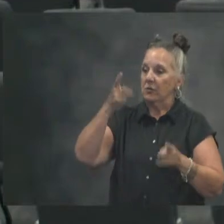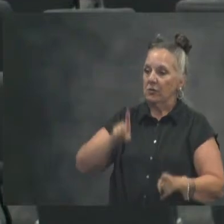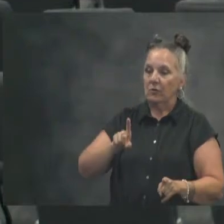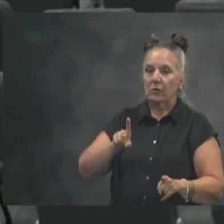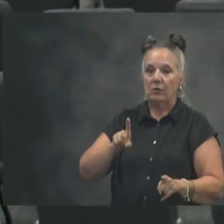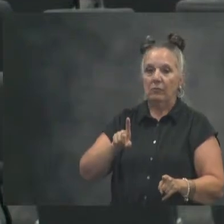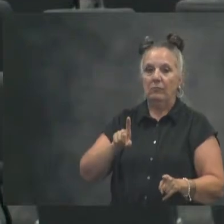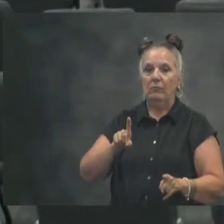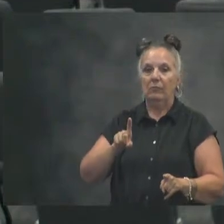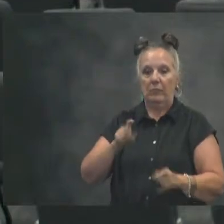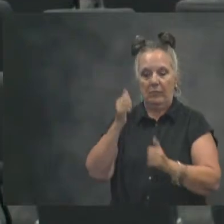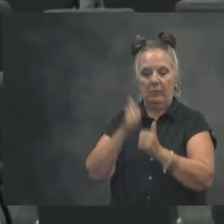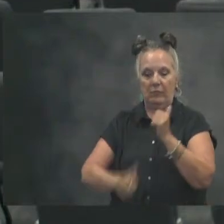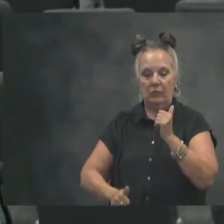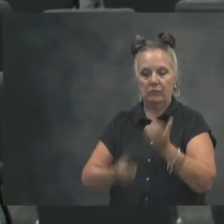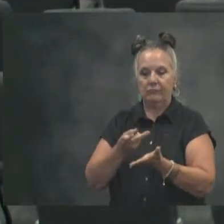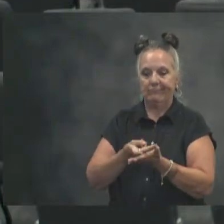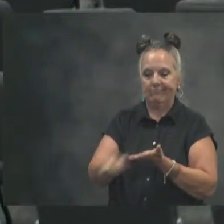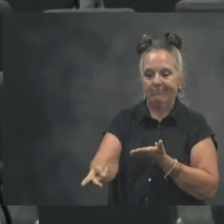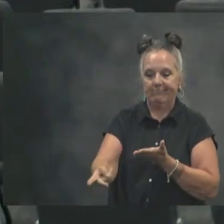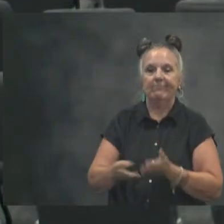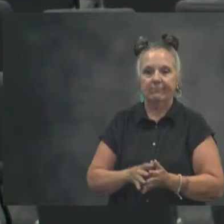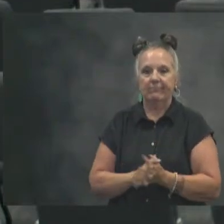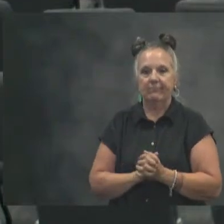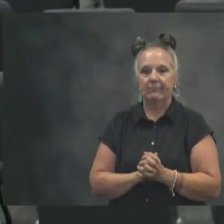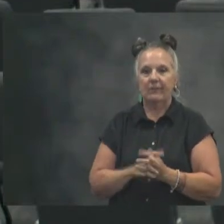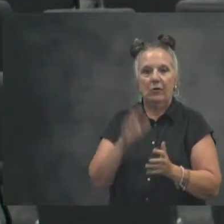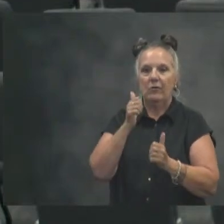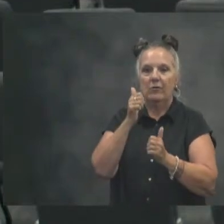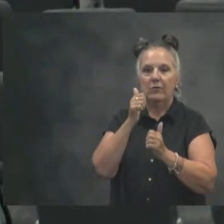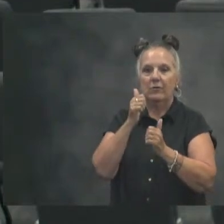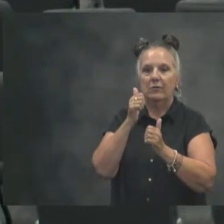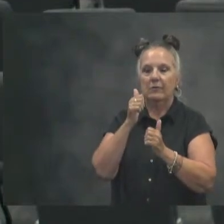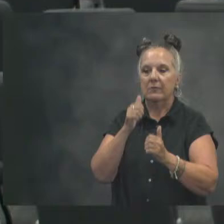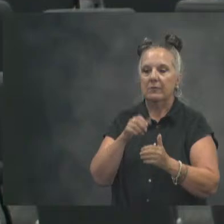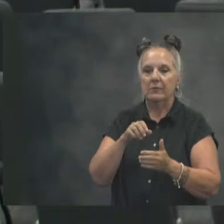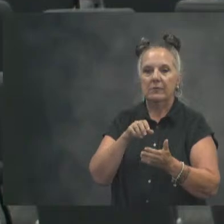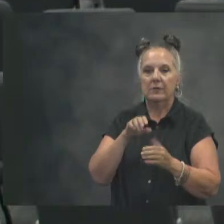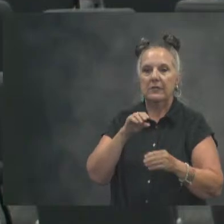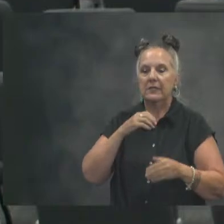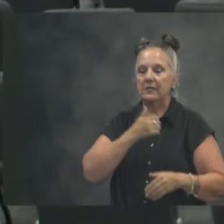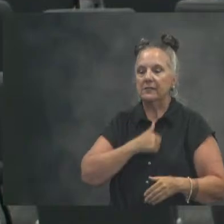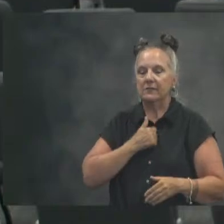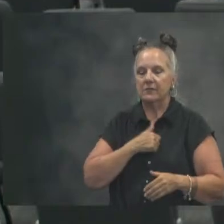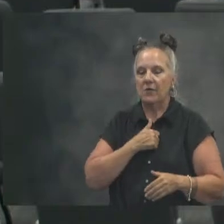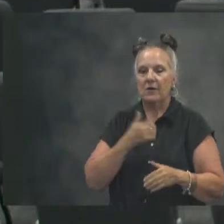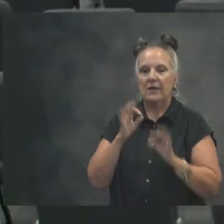and the student member concurs. So the motion carries.